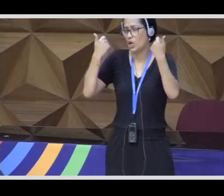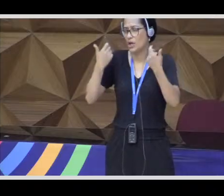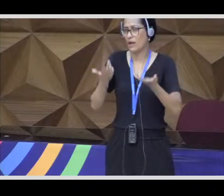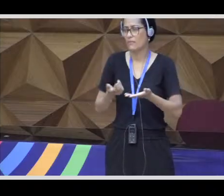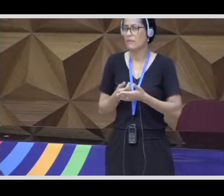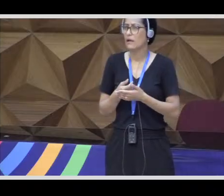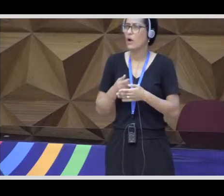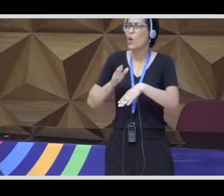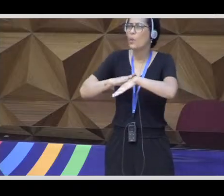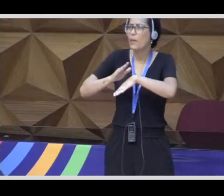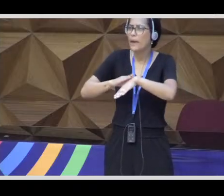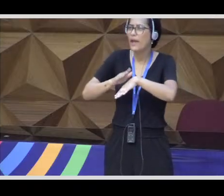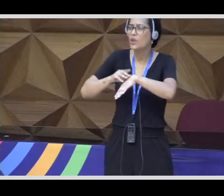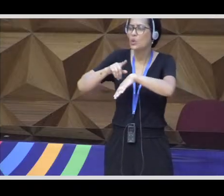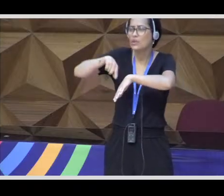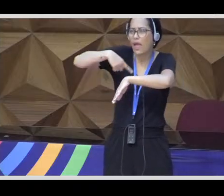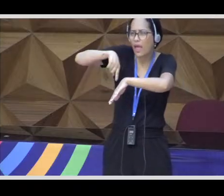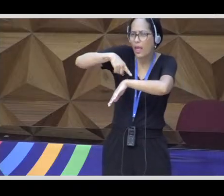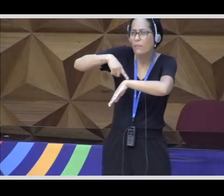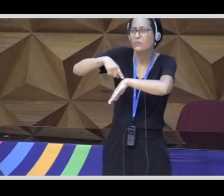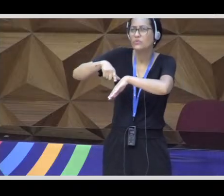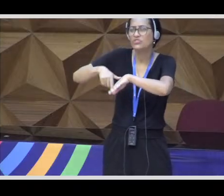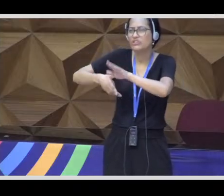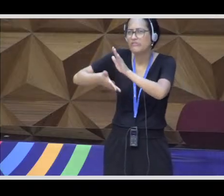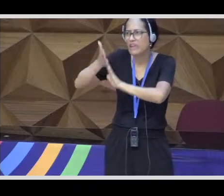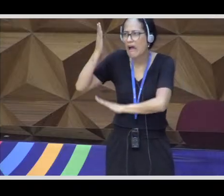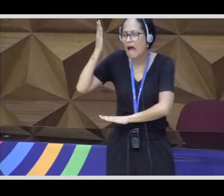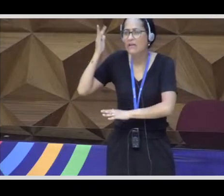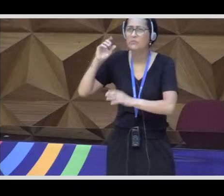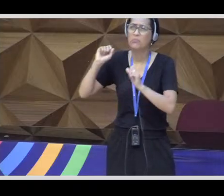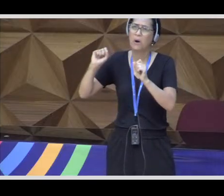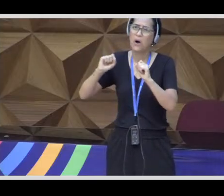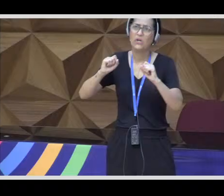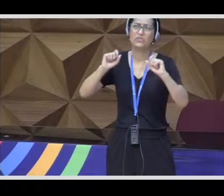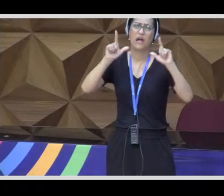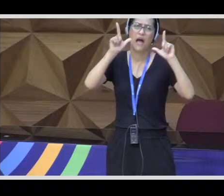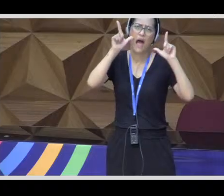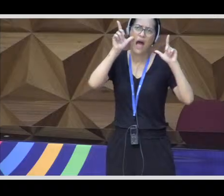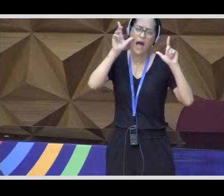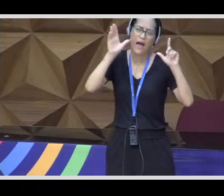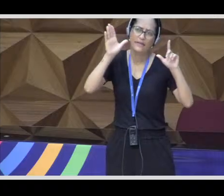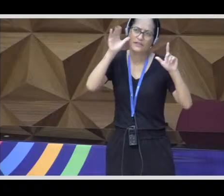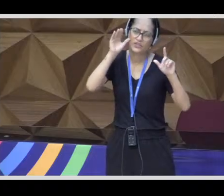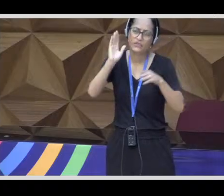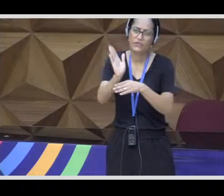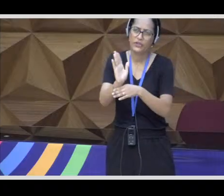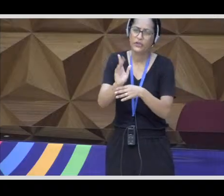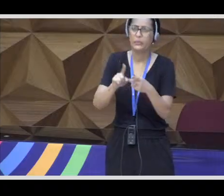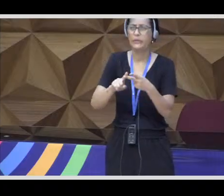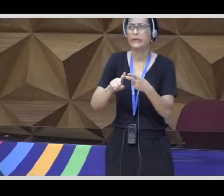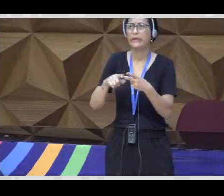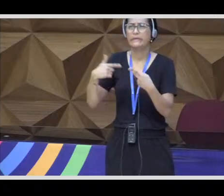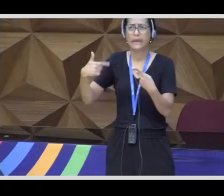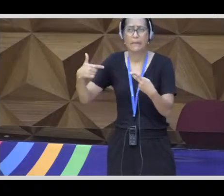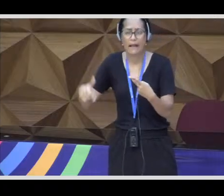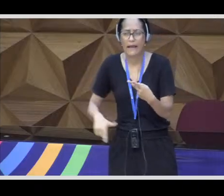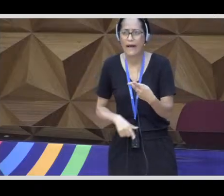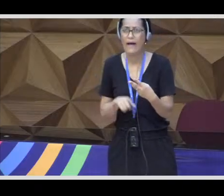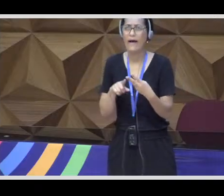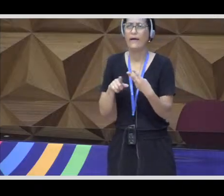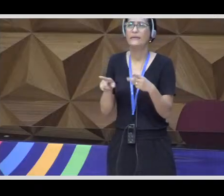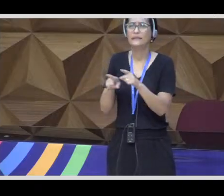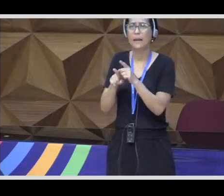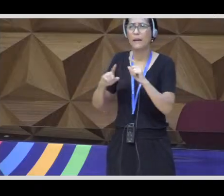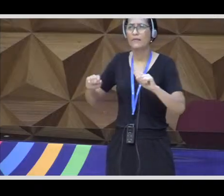way that we do that, watch movies, do work, be with other people, and hopefully our project has laid the foundations for some of